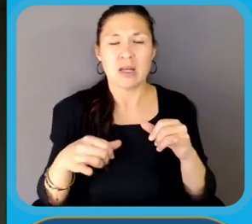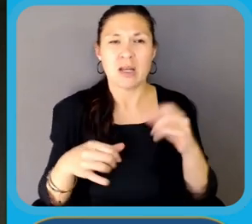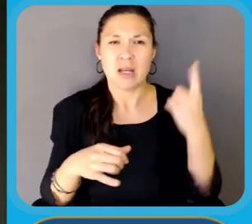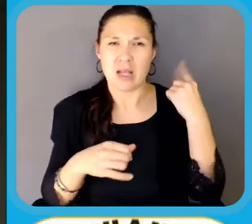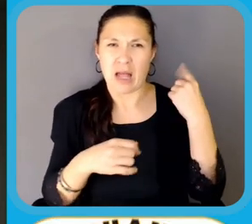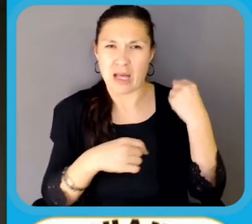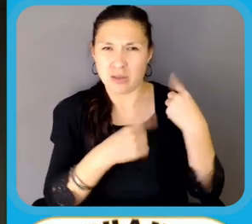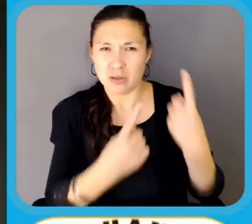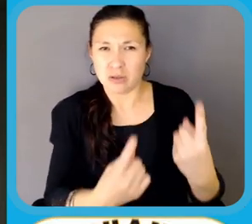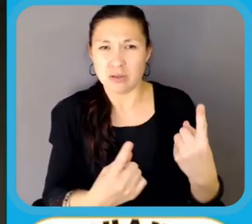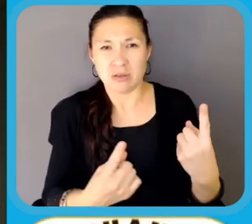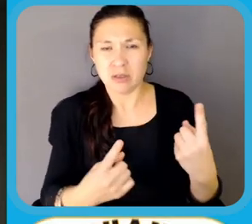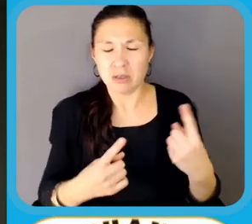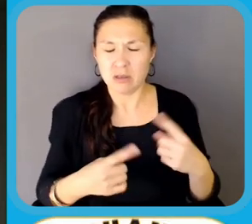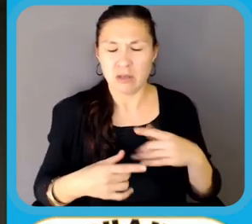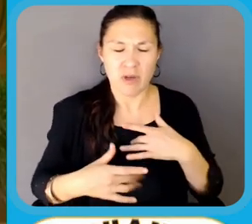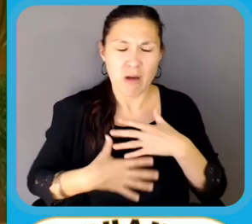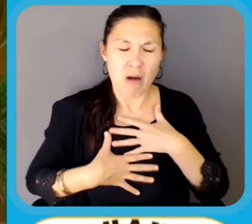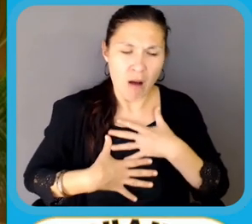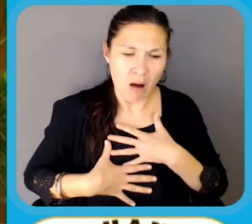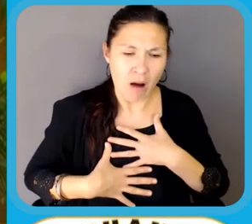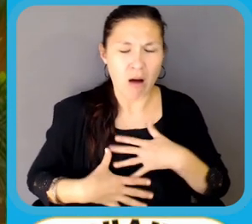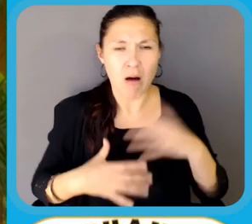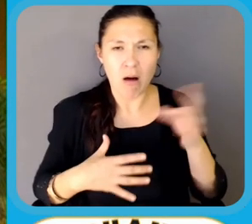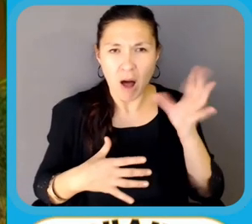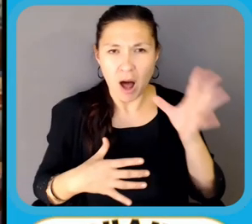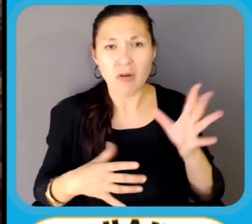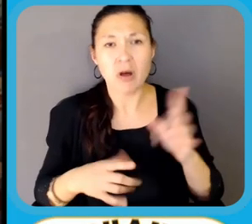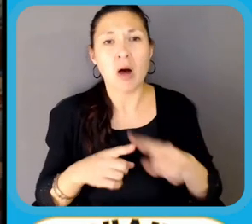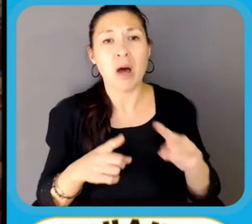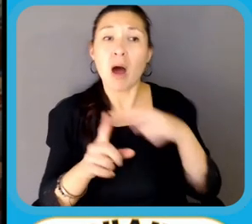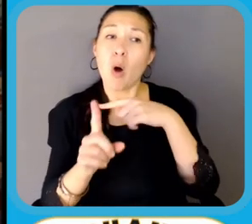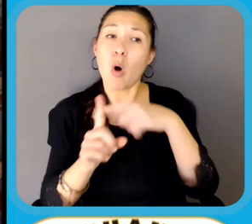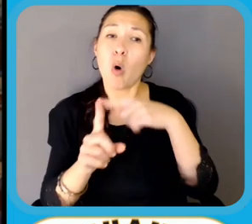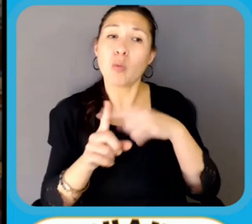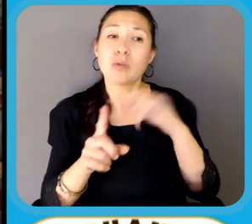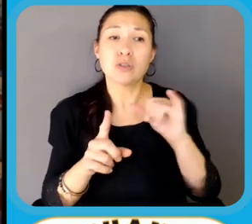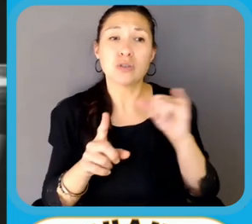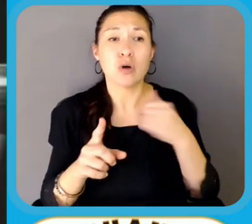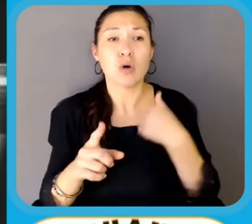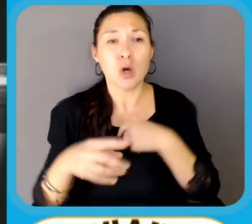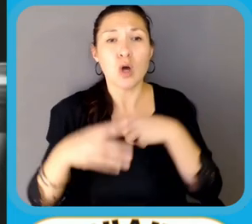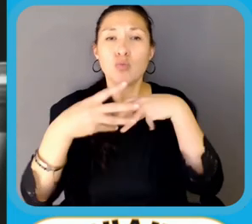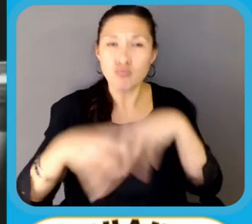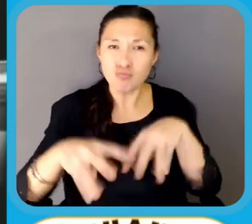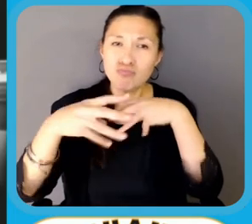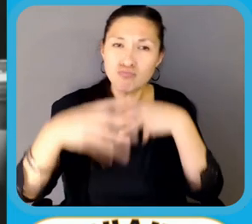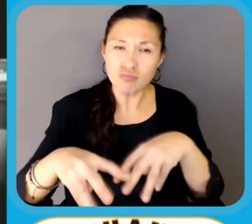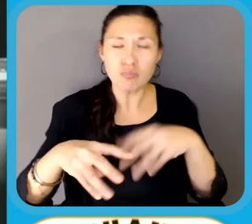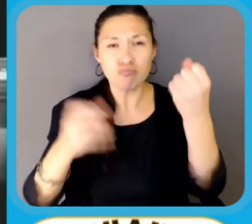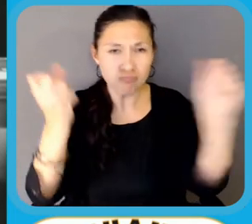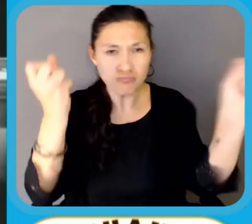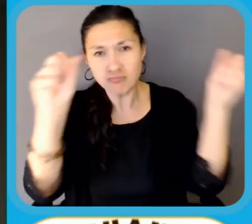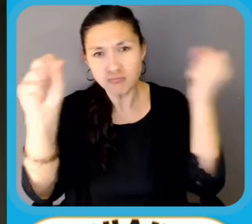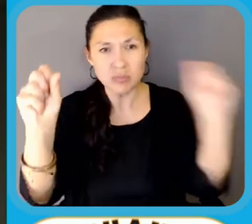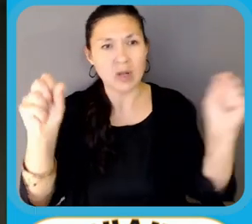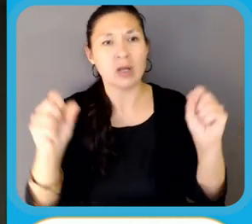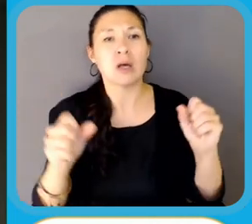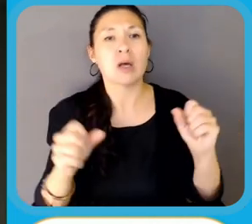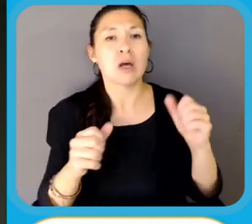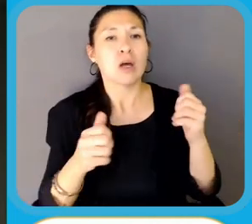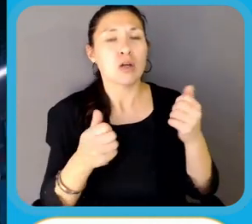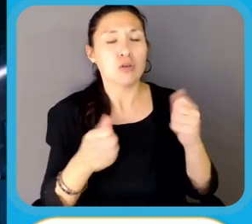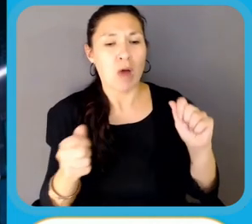times, but also boundless hope. We rallied and marched, we flipped the United States Senate, we took back the White House, and